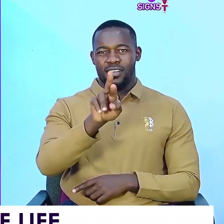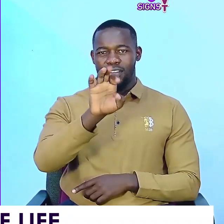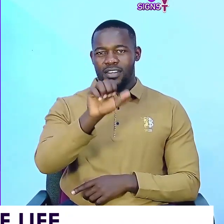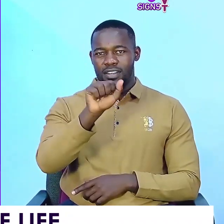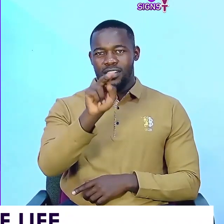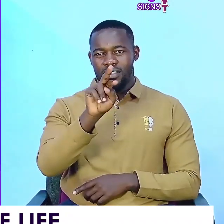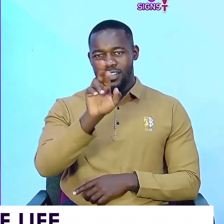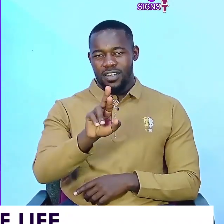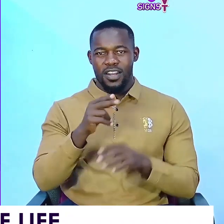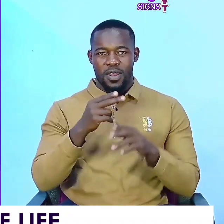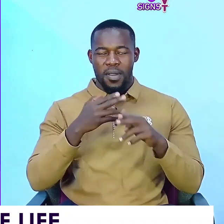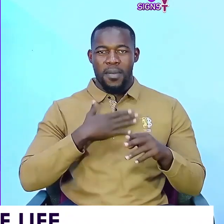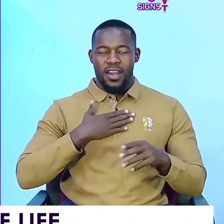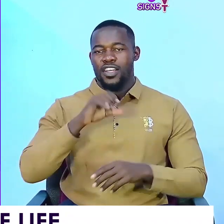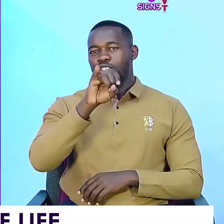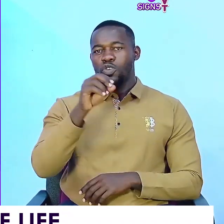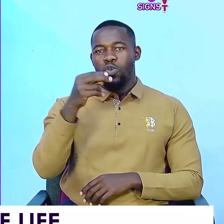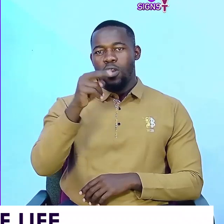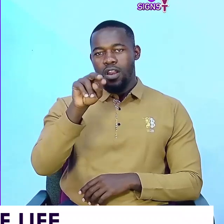I am with Lucy Njenga,